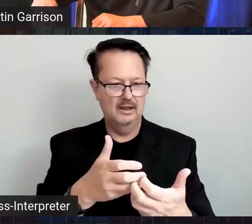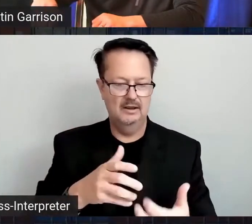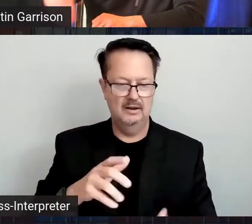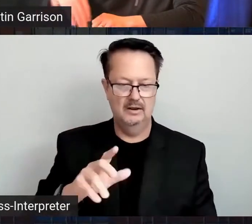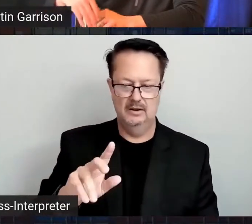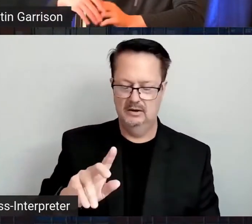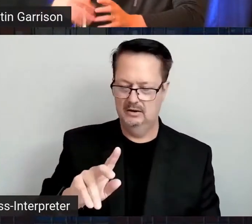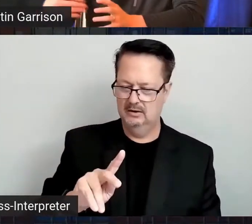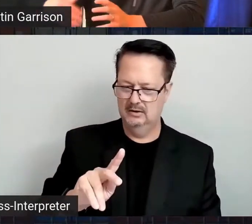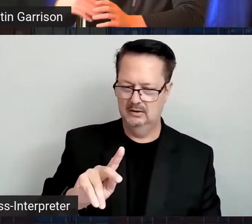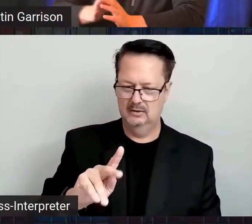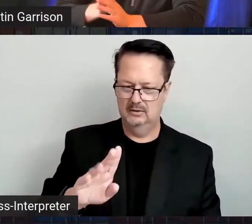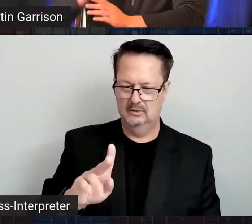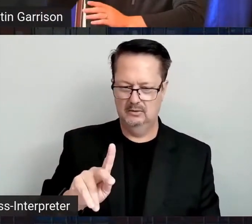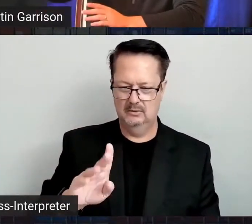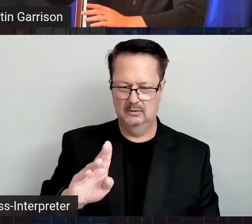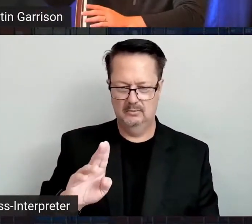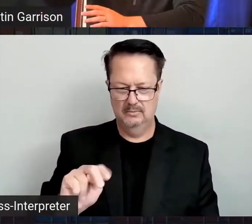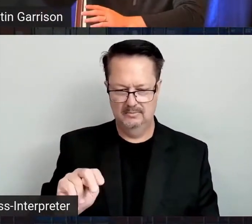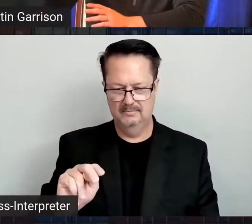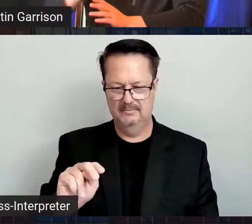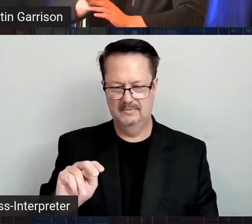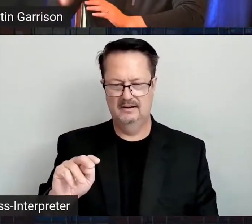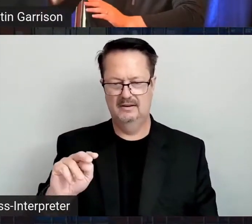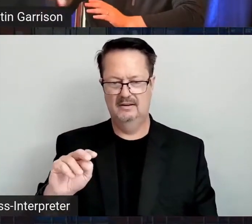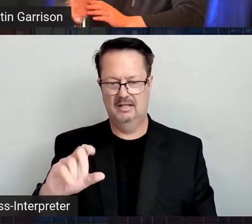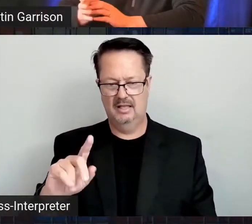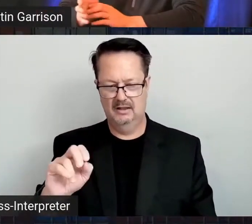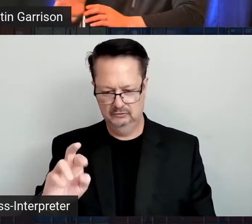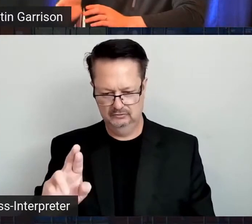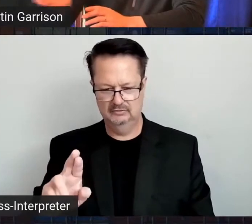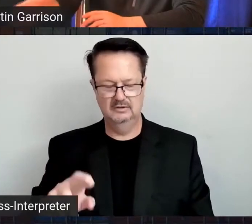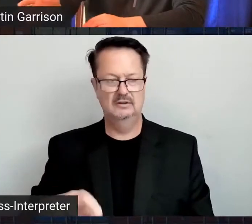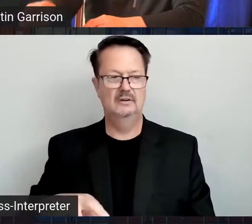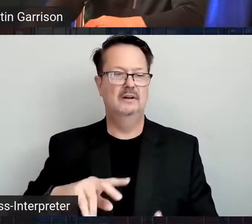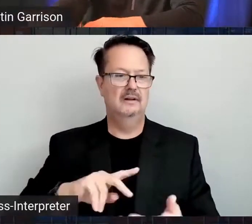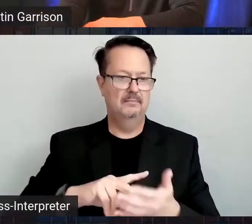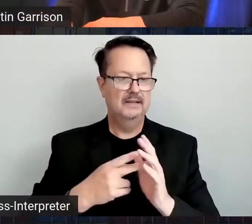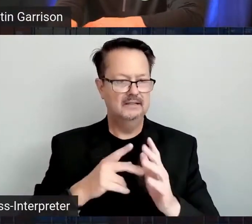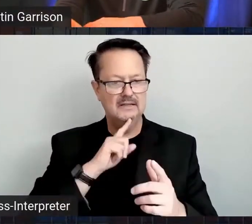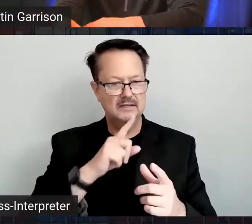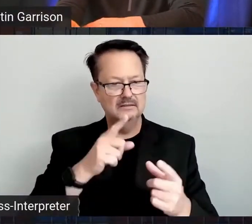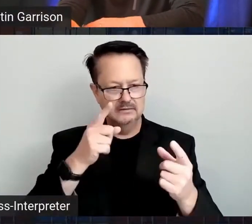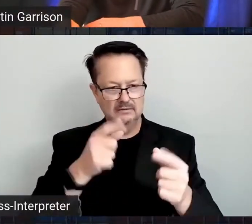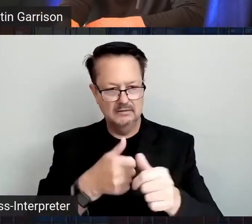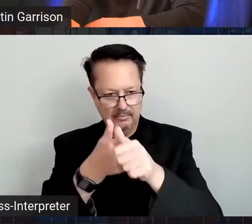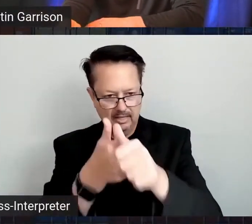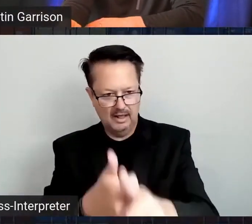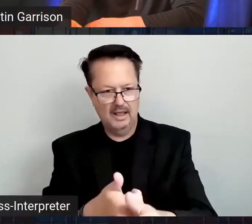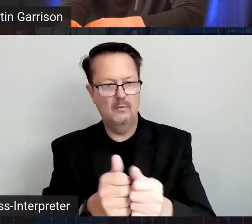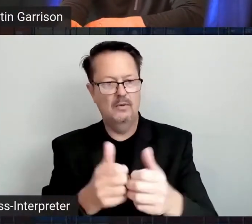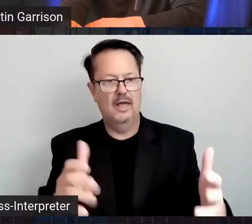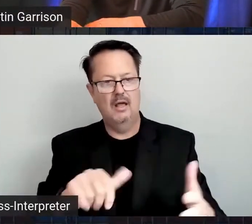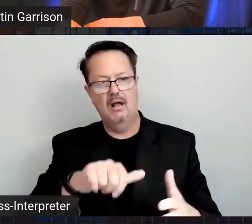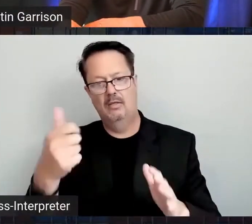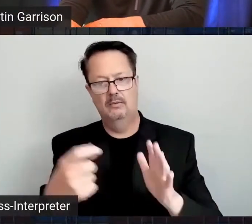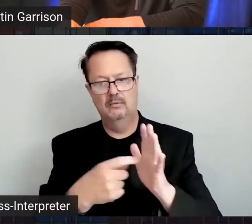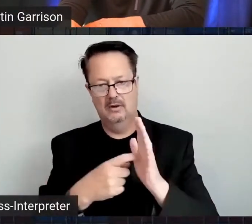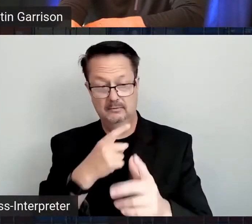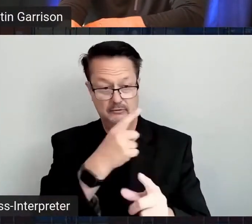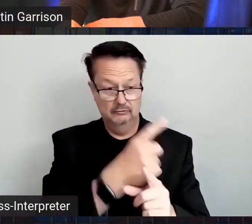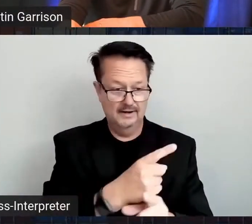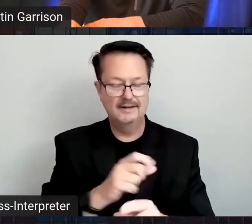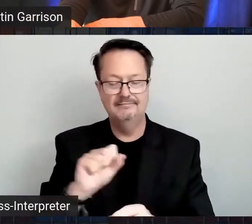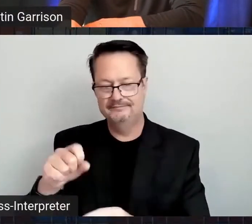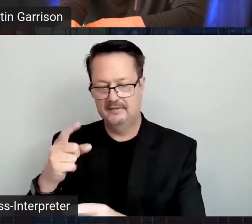be created by an outbound connection without any other further networking requirements, correct? Yeah, that's correct.